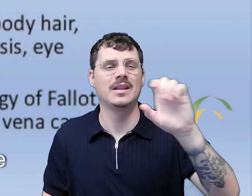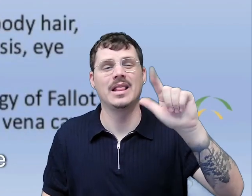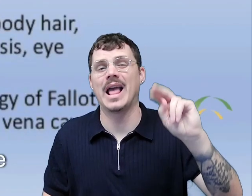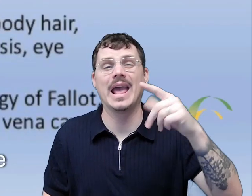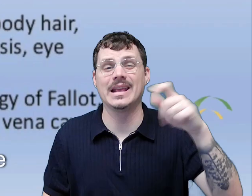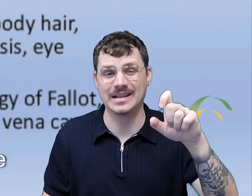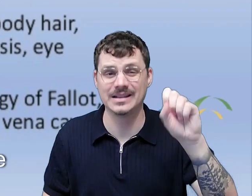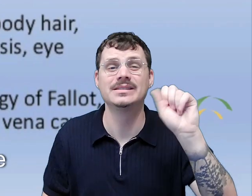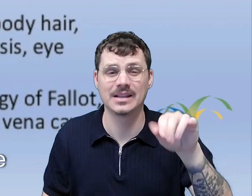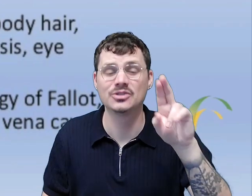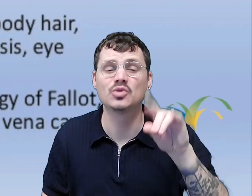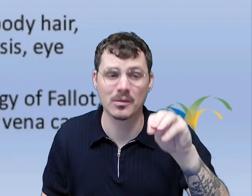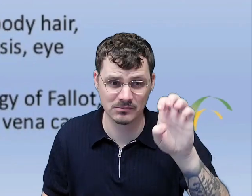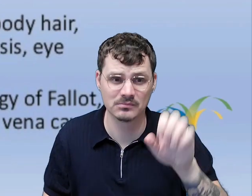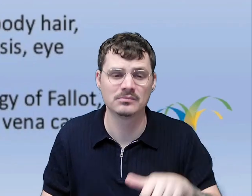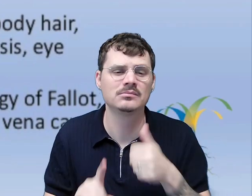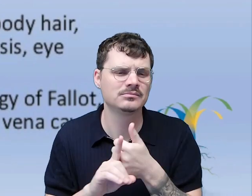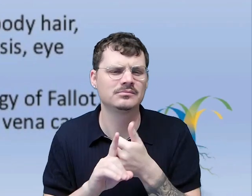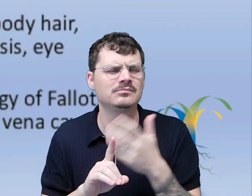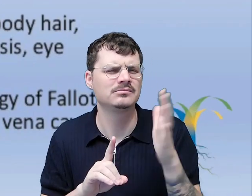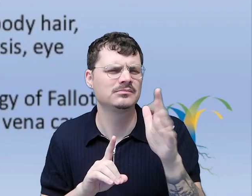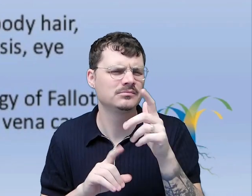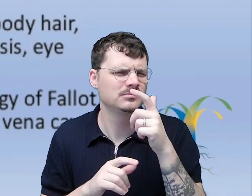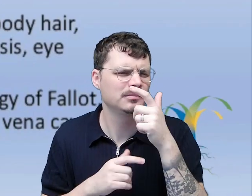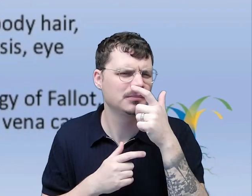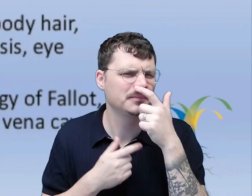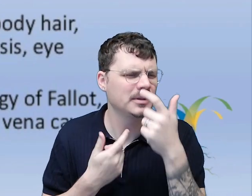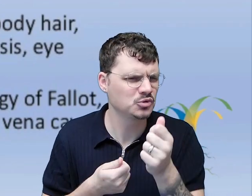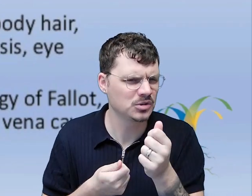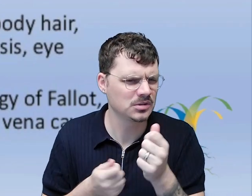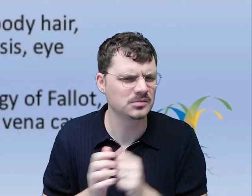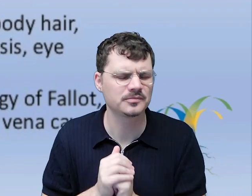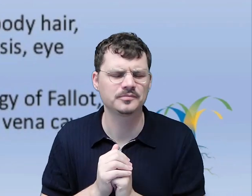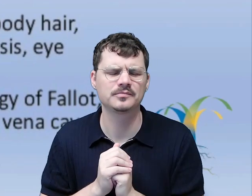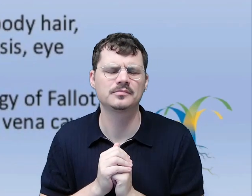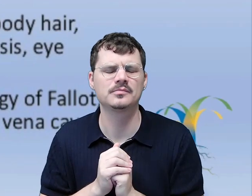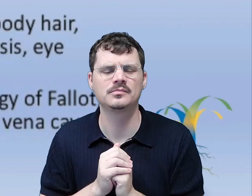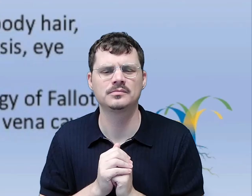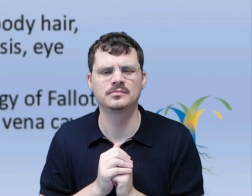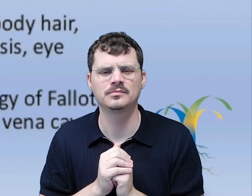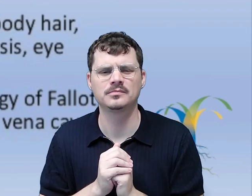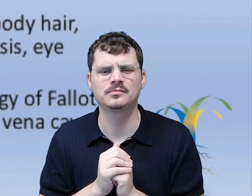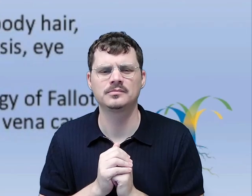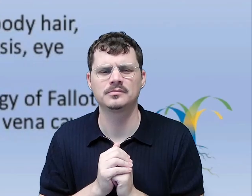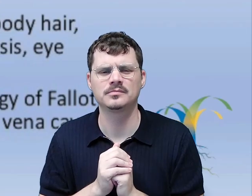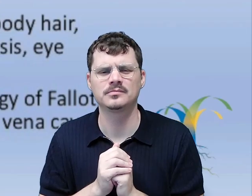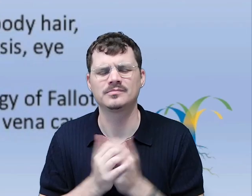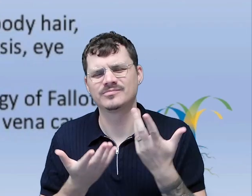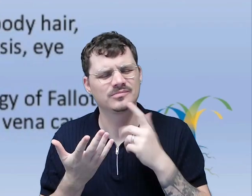Cornelia de Lange syndrome is a very interesting condition